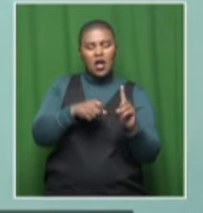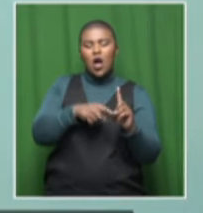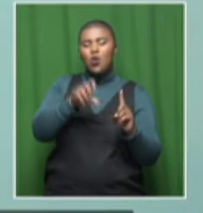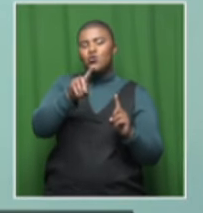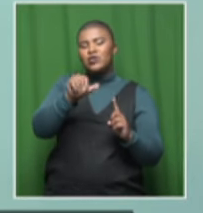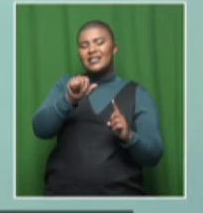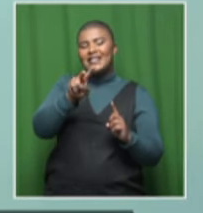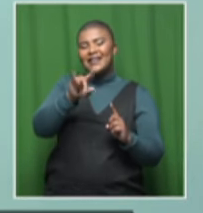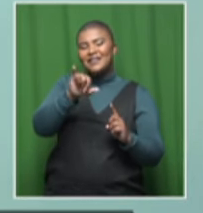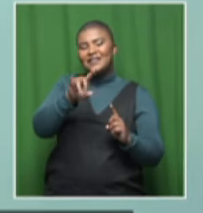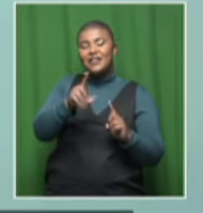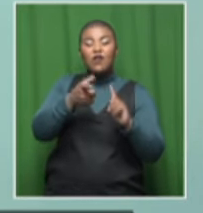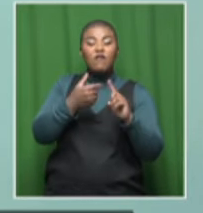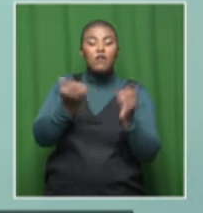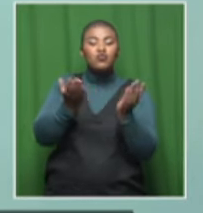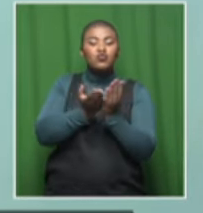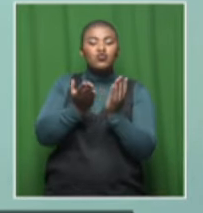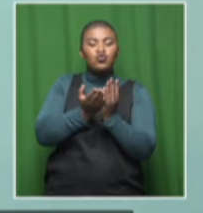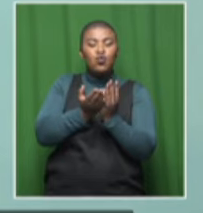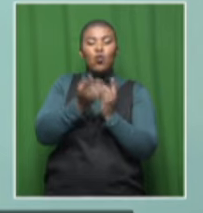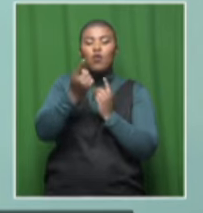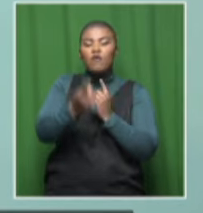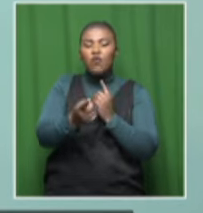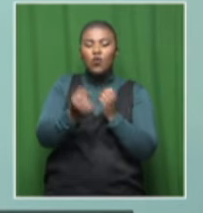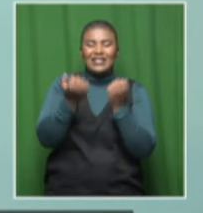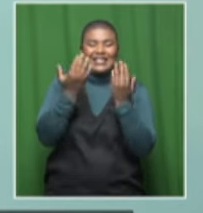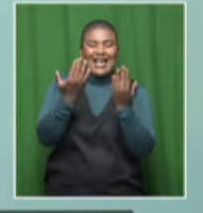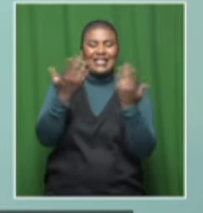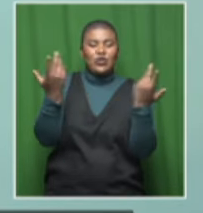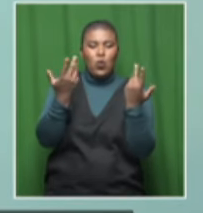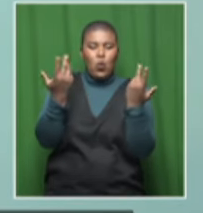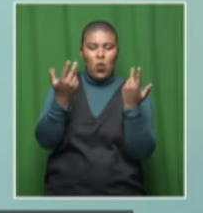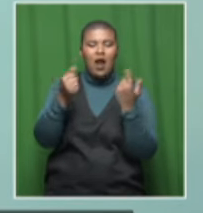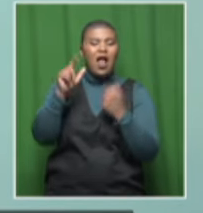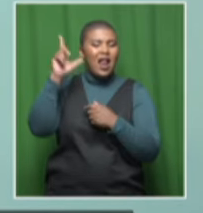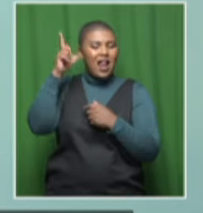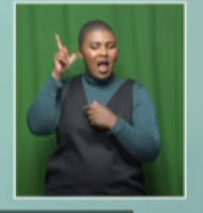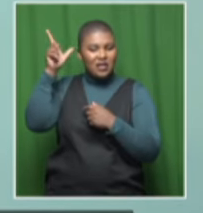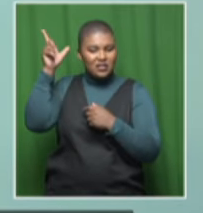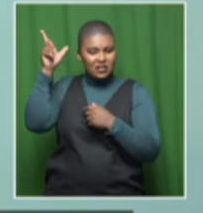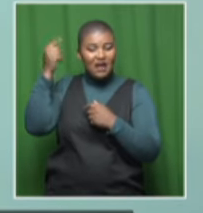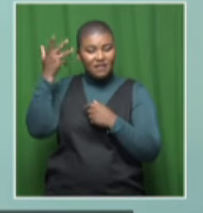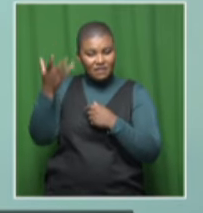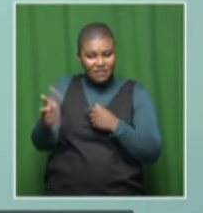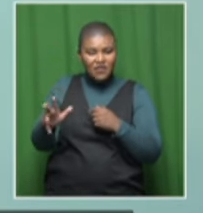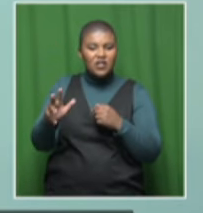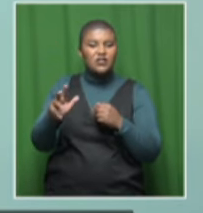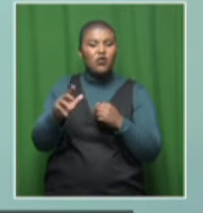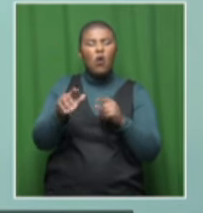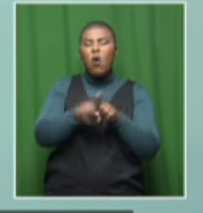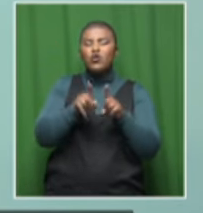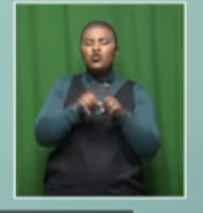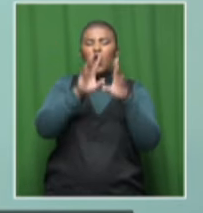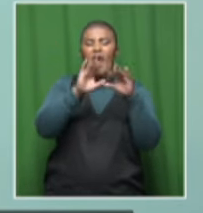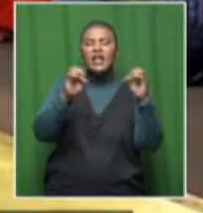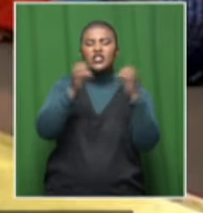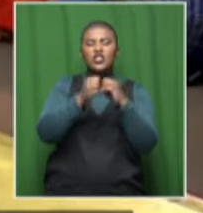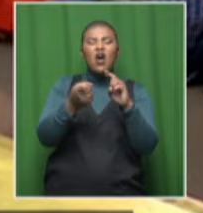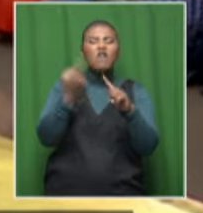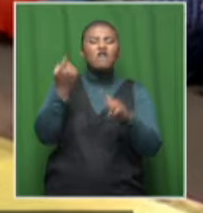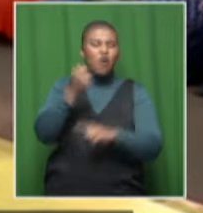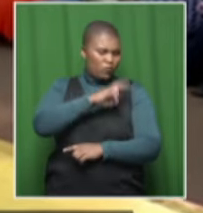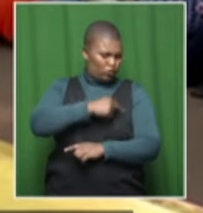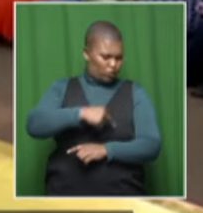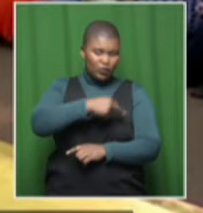Rycroft from the School of African and Oriental Studies in London visited her. Organist from Sweden, so she made